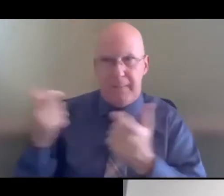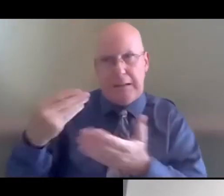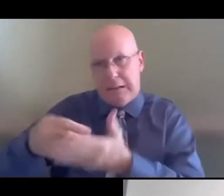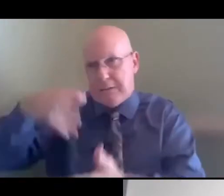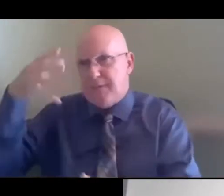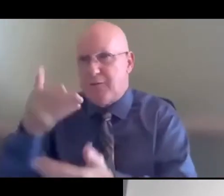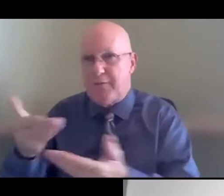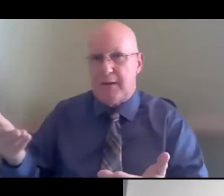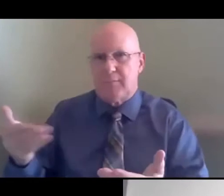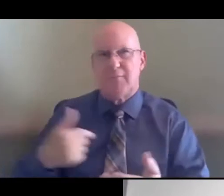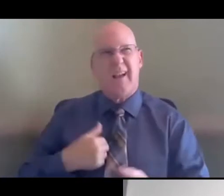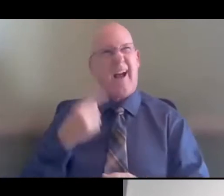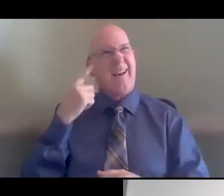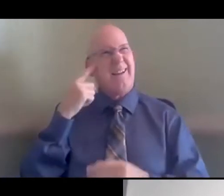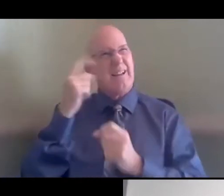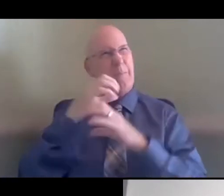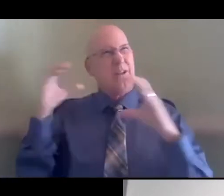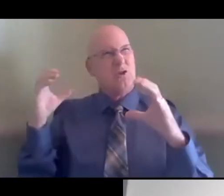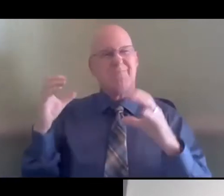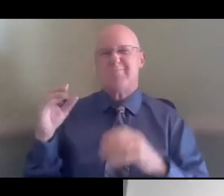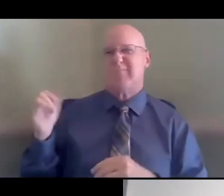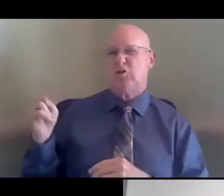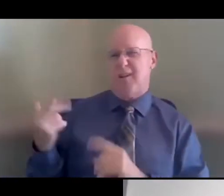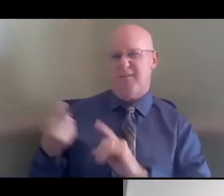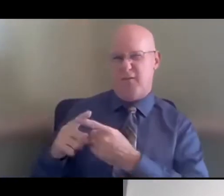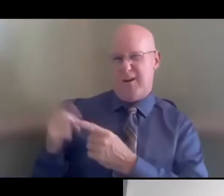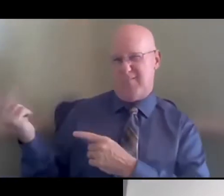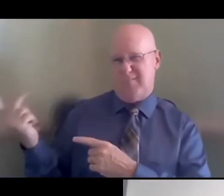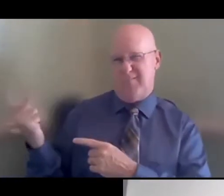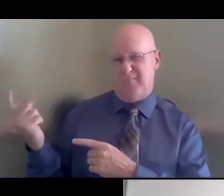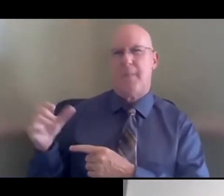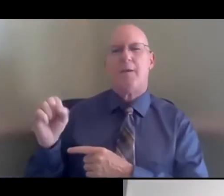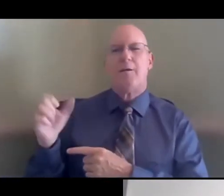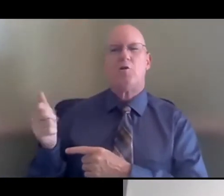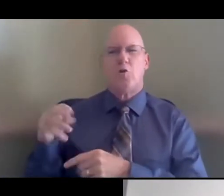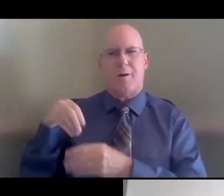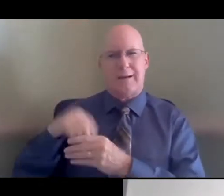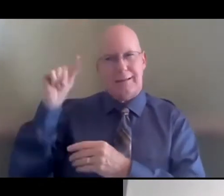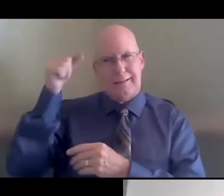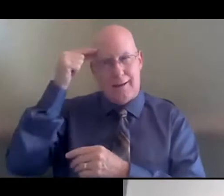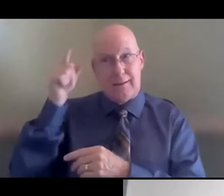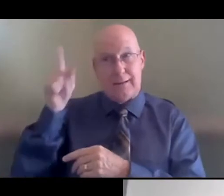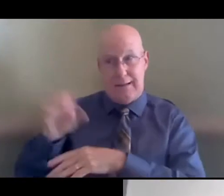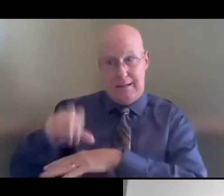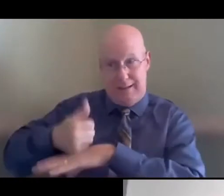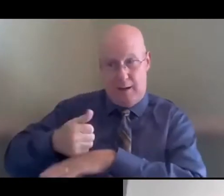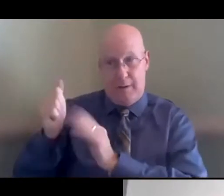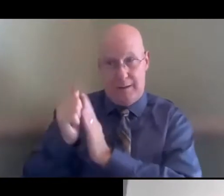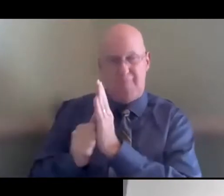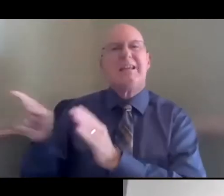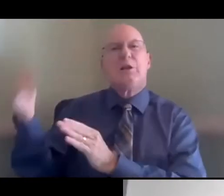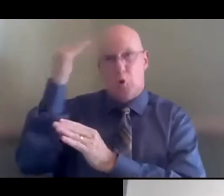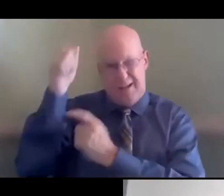think of John and I's really good friend, Sean, here in Tallahassee. When he opened his ABLE account, he knew exactly what he was